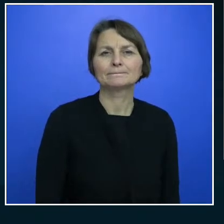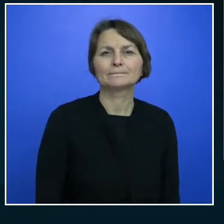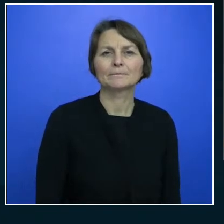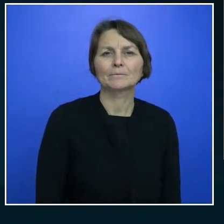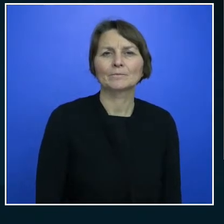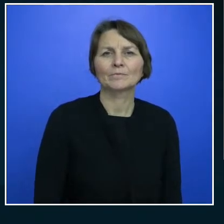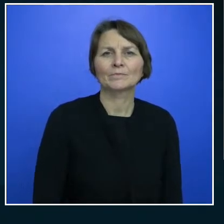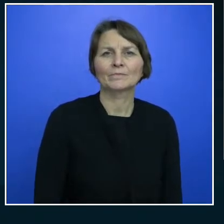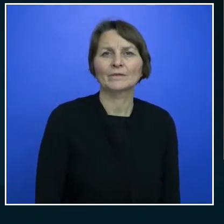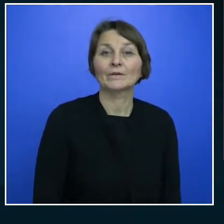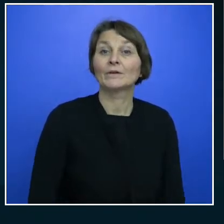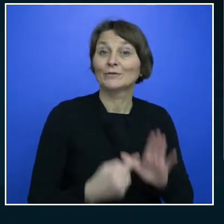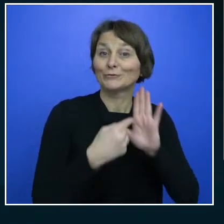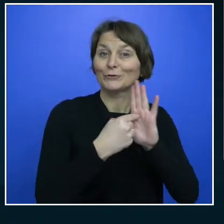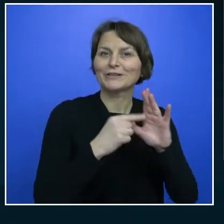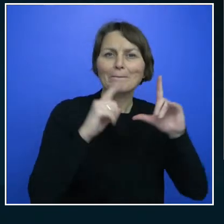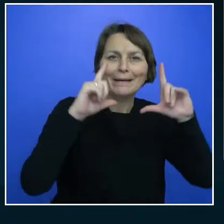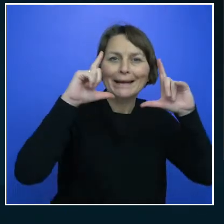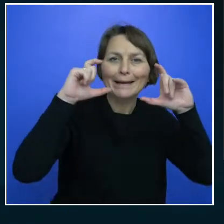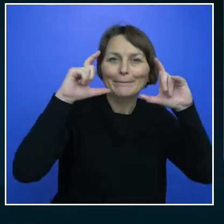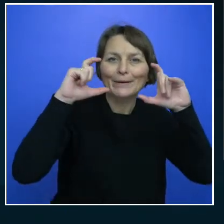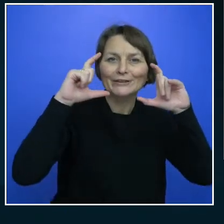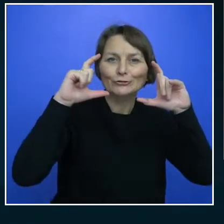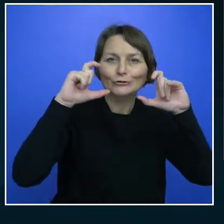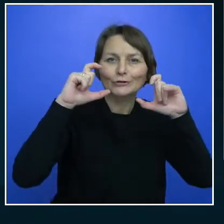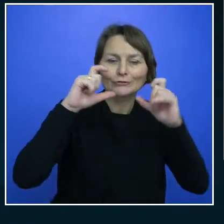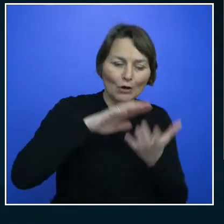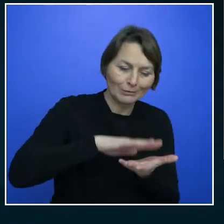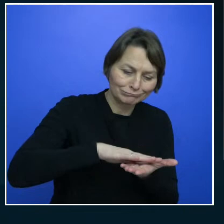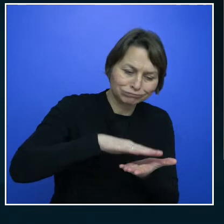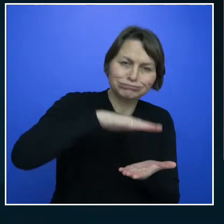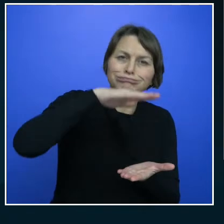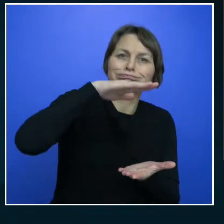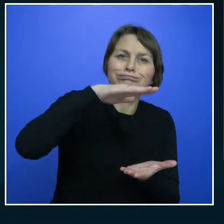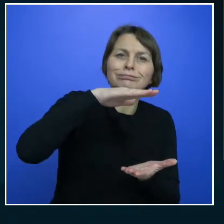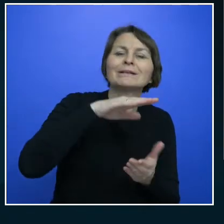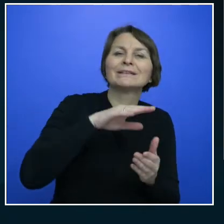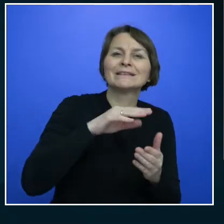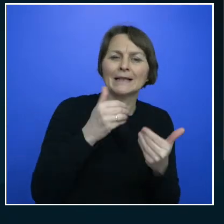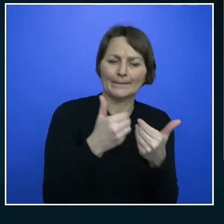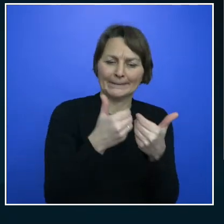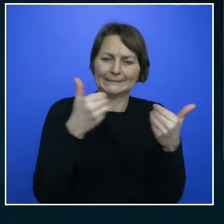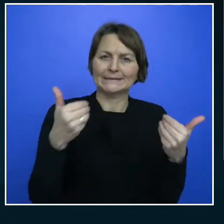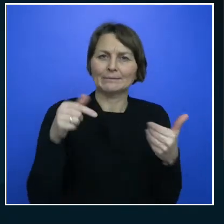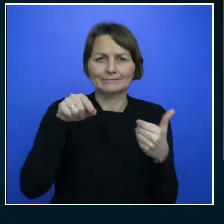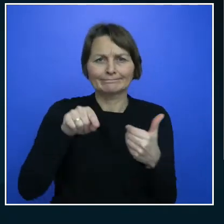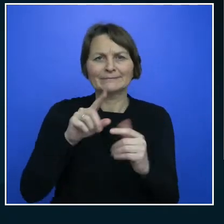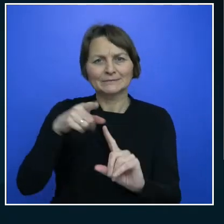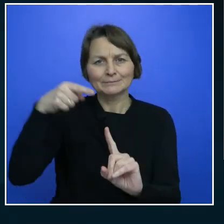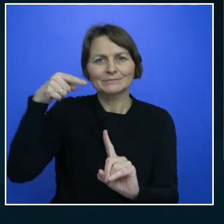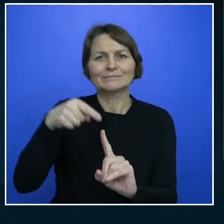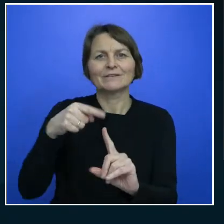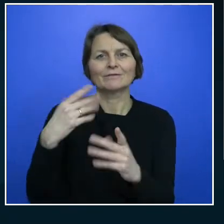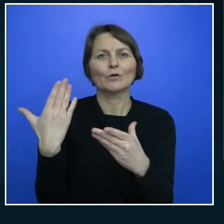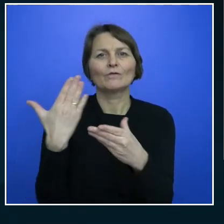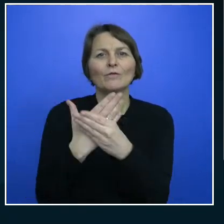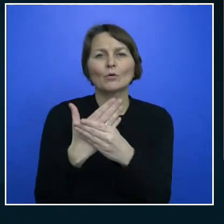So I have all the images in a separate image folder, and